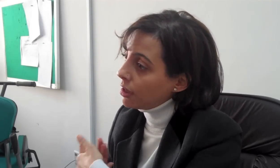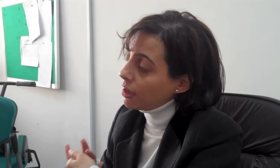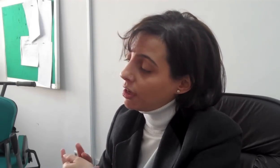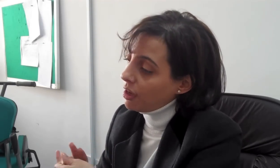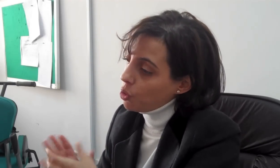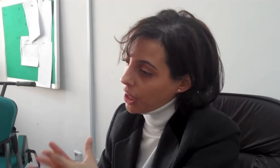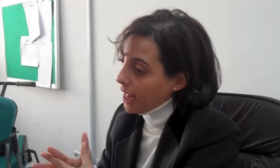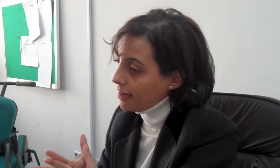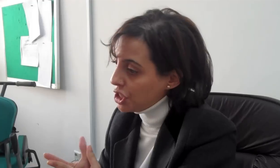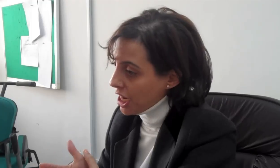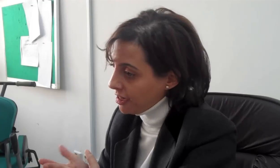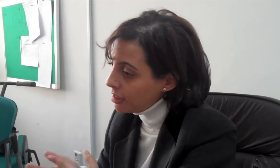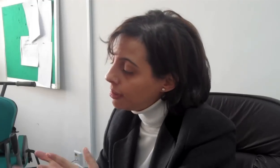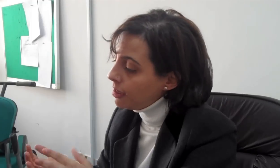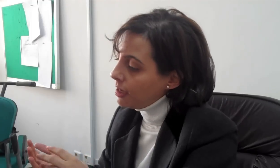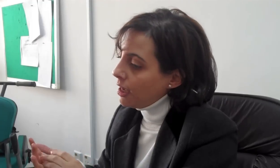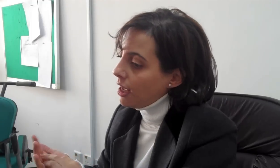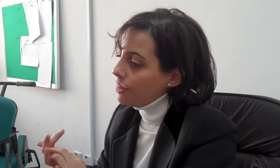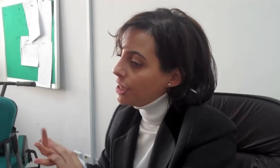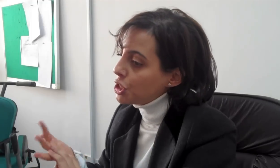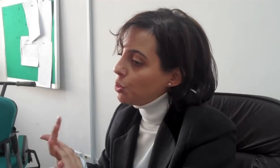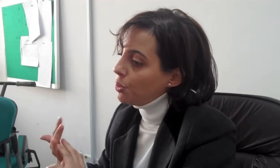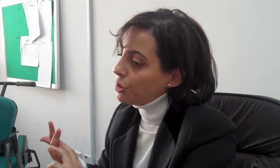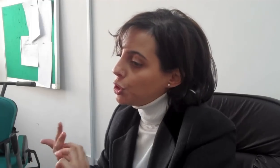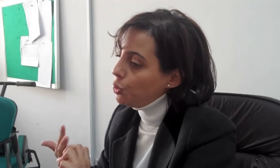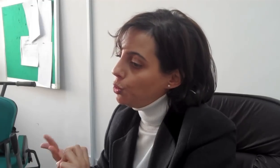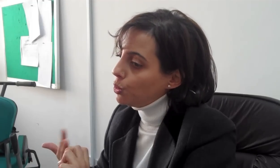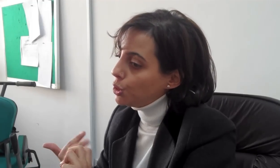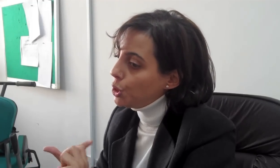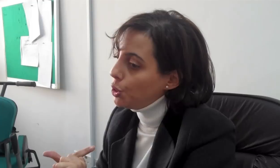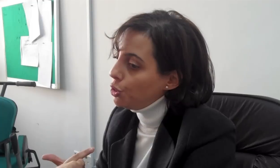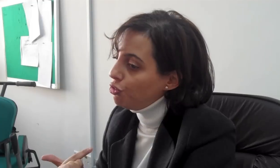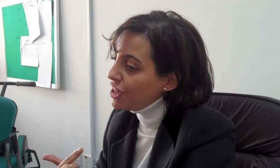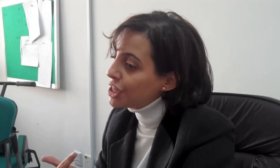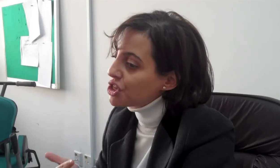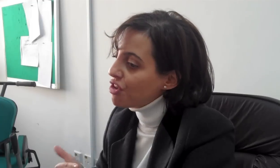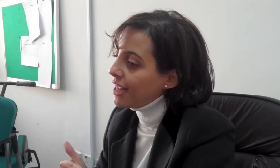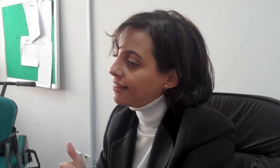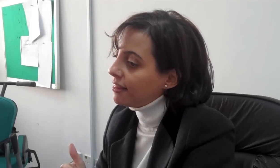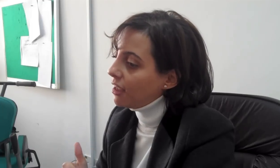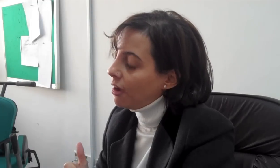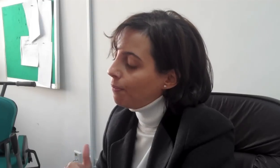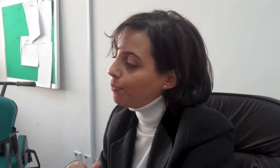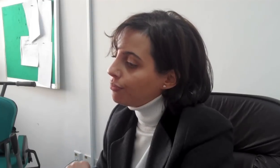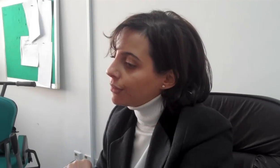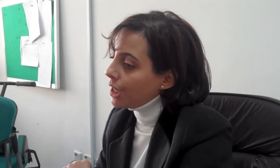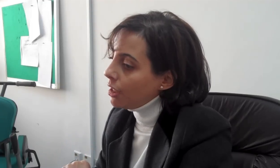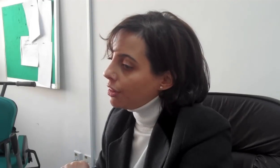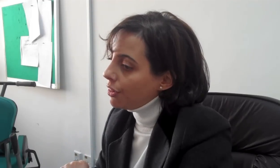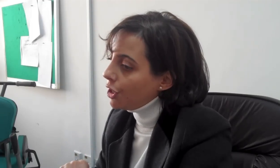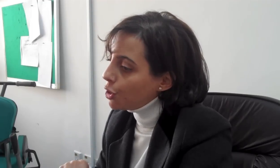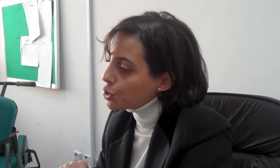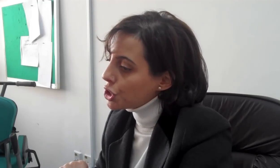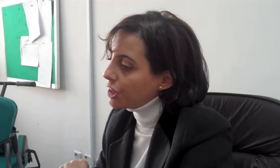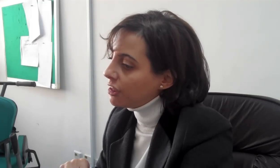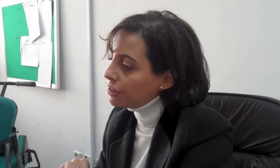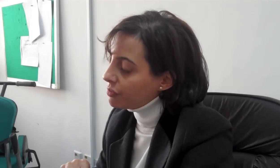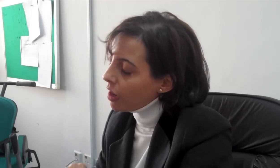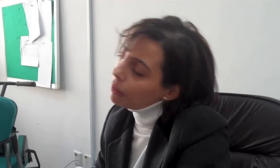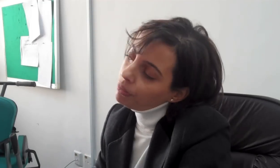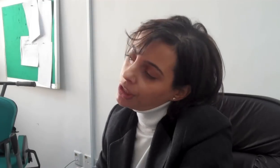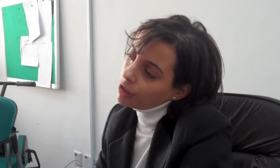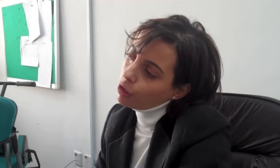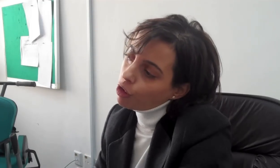framework or that agenda. And then to reiterate the notion